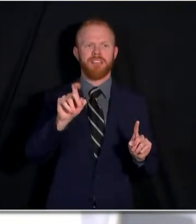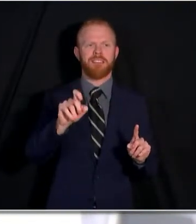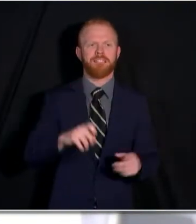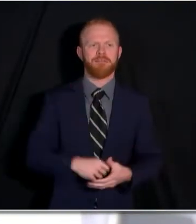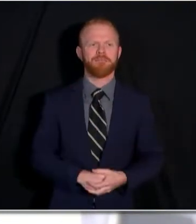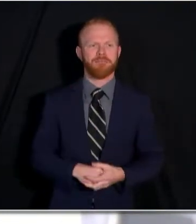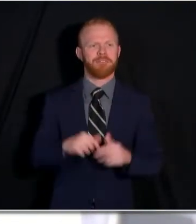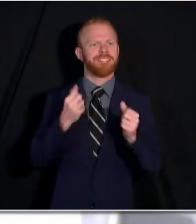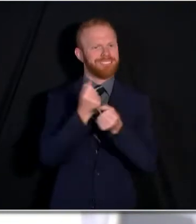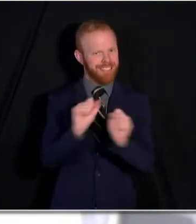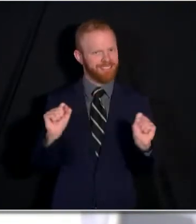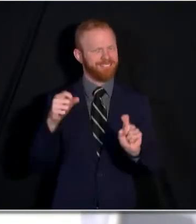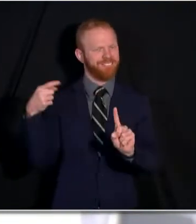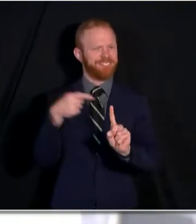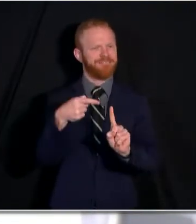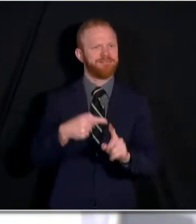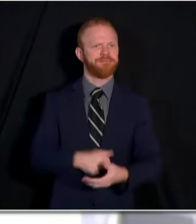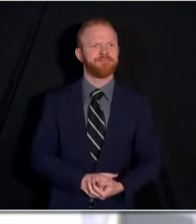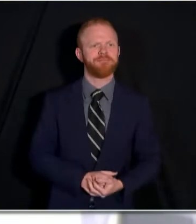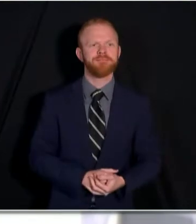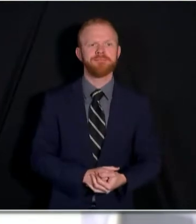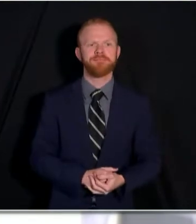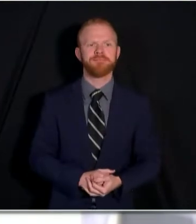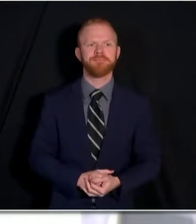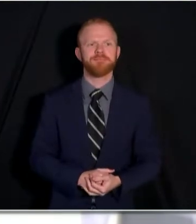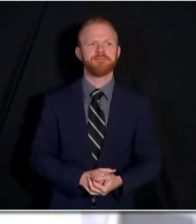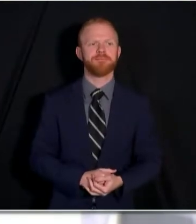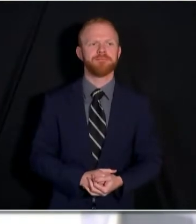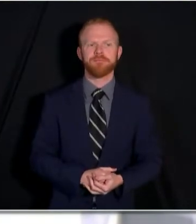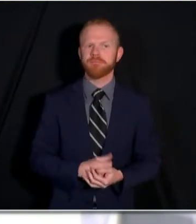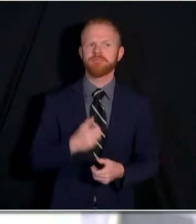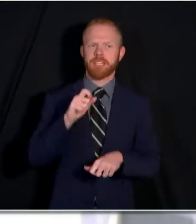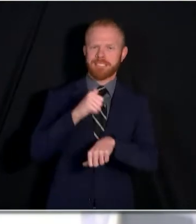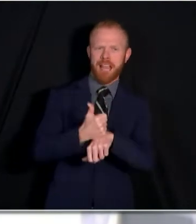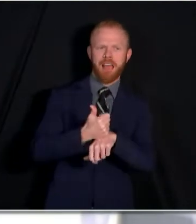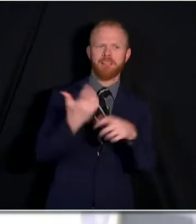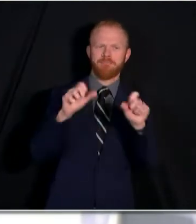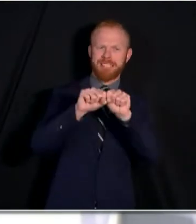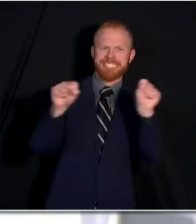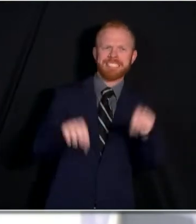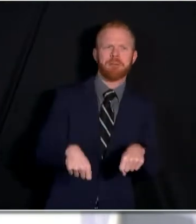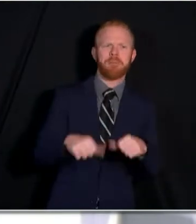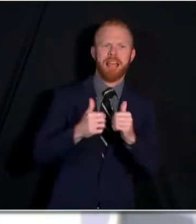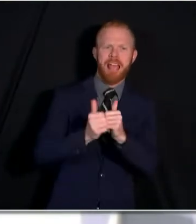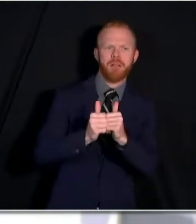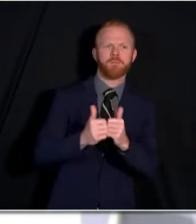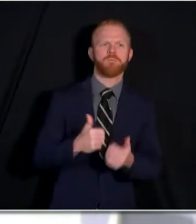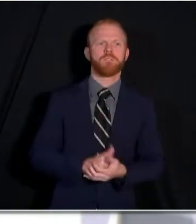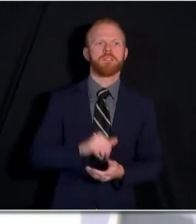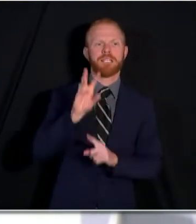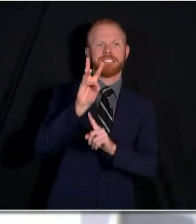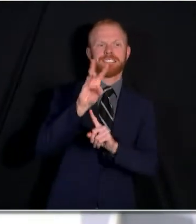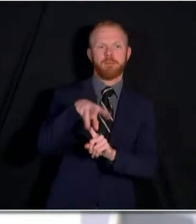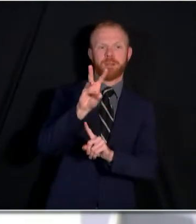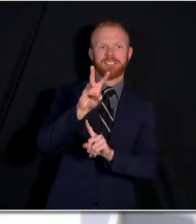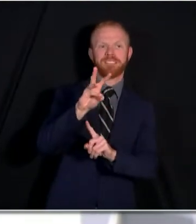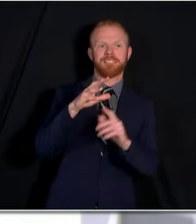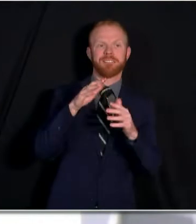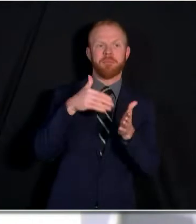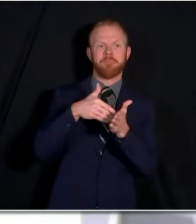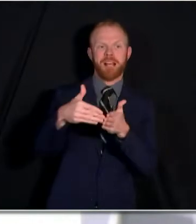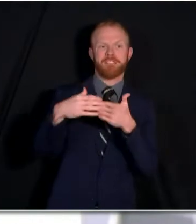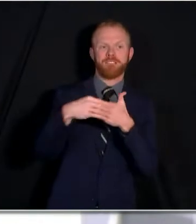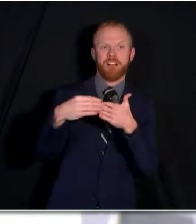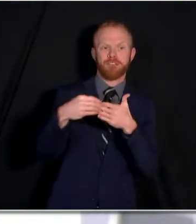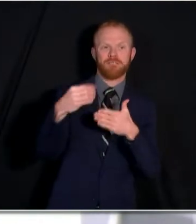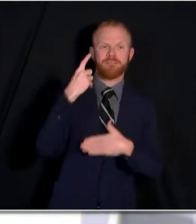safely. We put out a framework, we put out a plan, we put up $6.6 billion for the legislature to consider for an